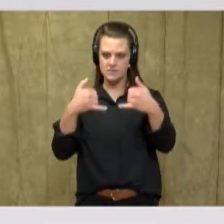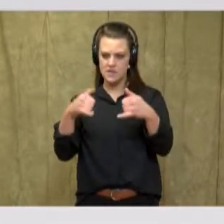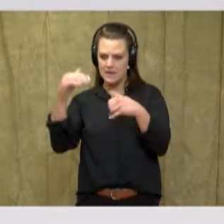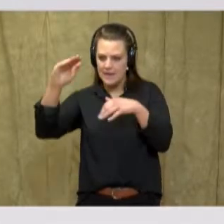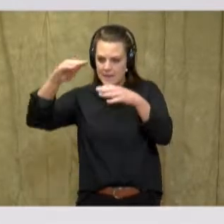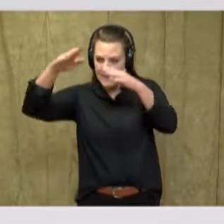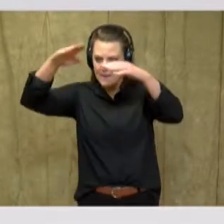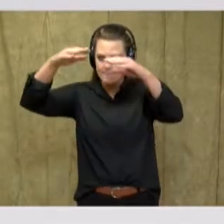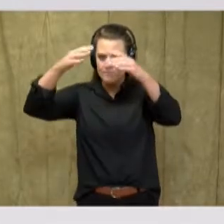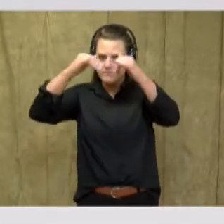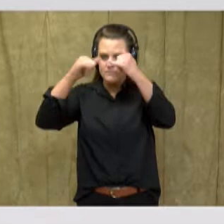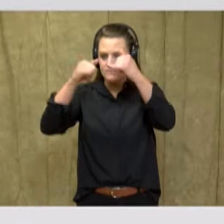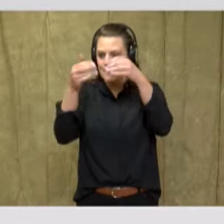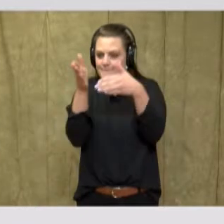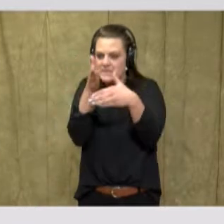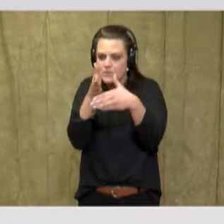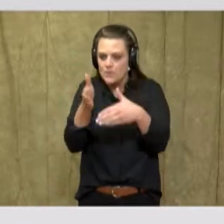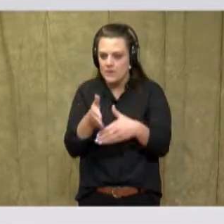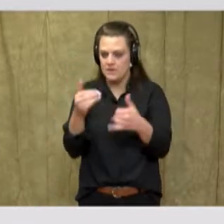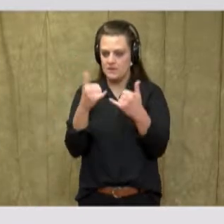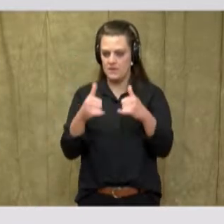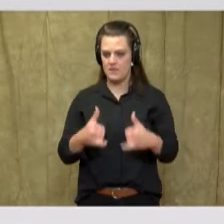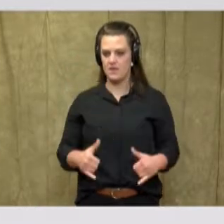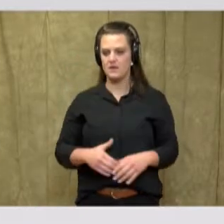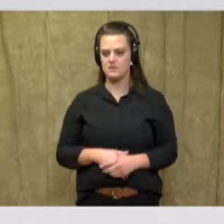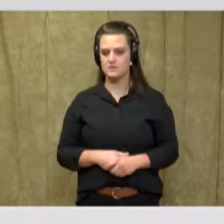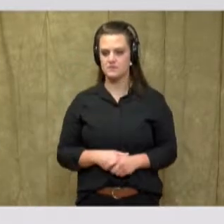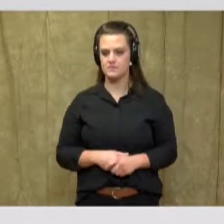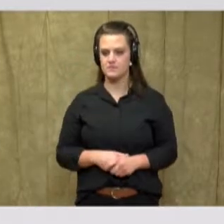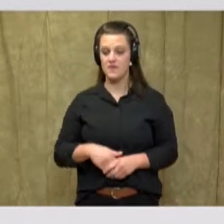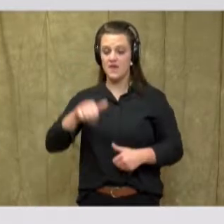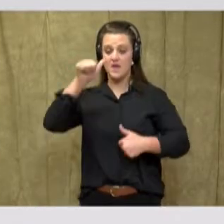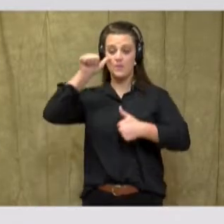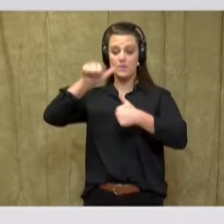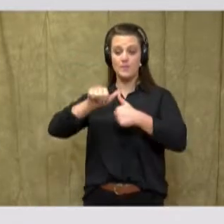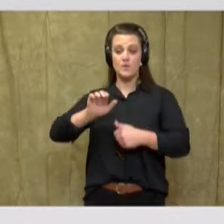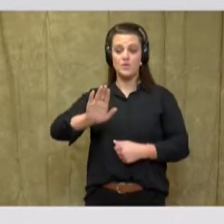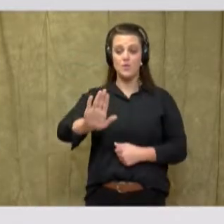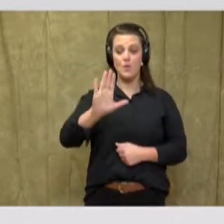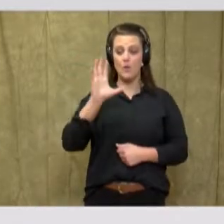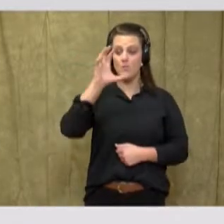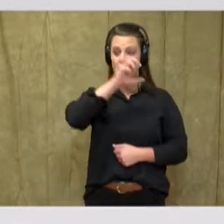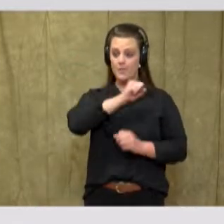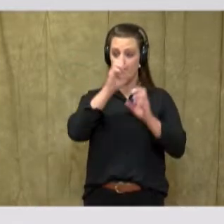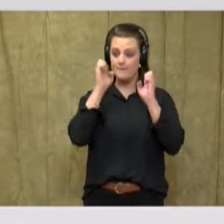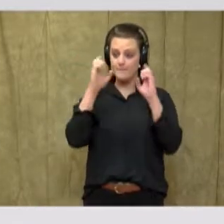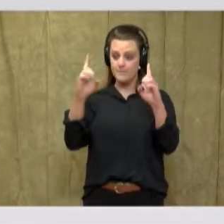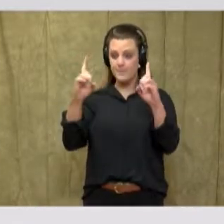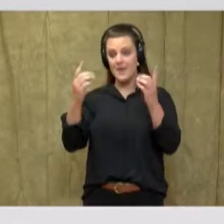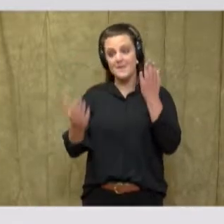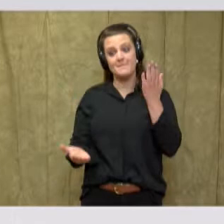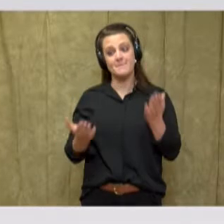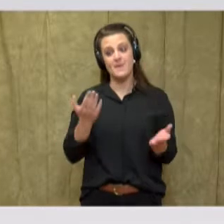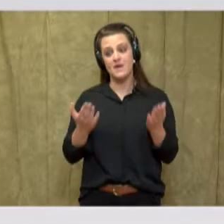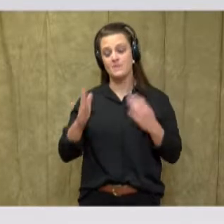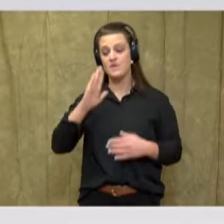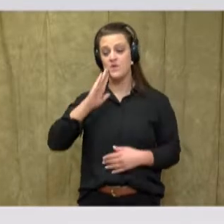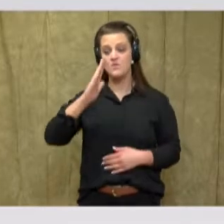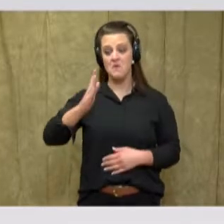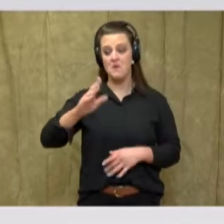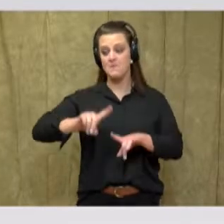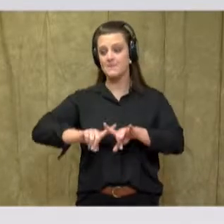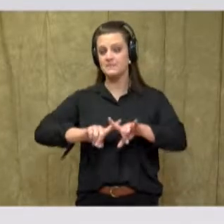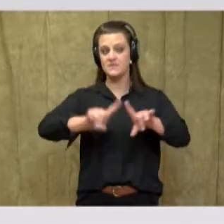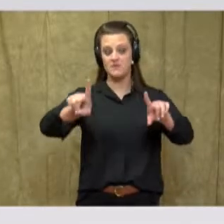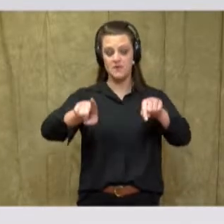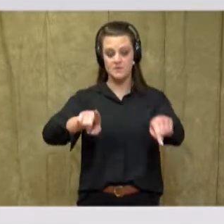mind, boys and girls, that your inference or conclusion could be and possibly will be different than